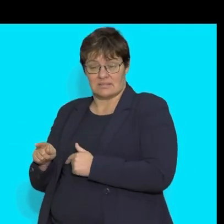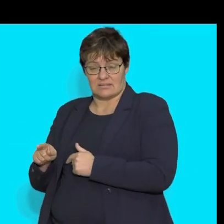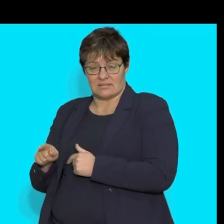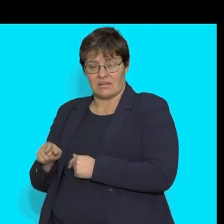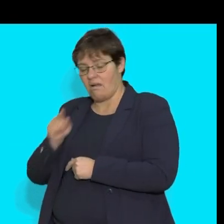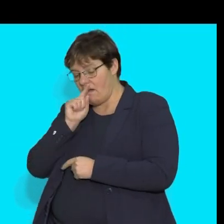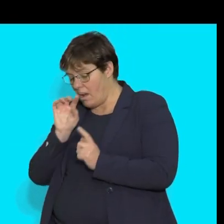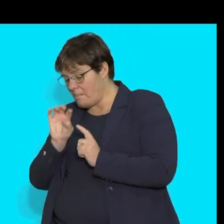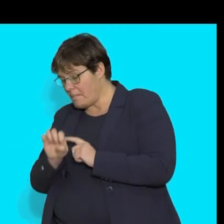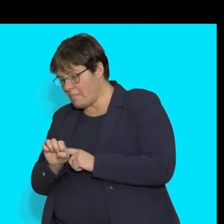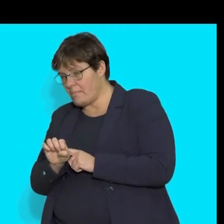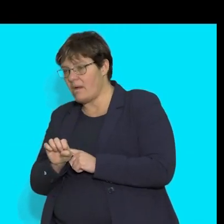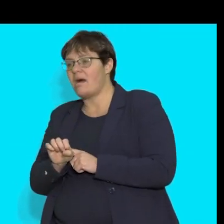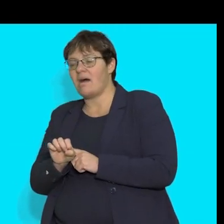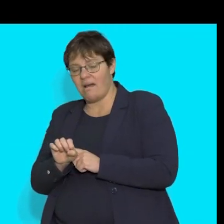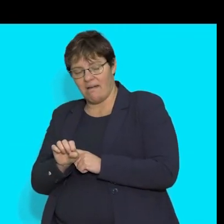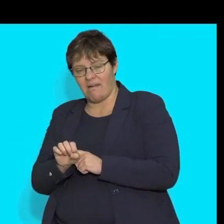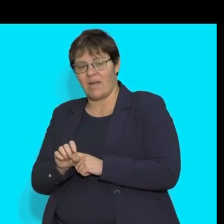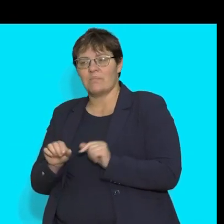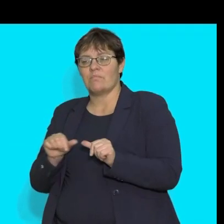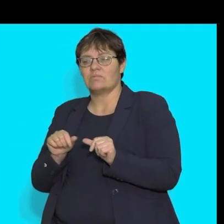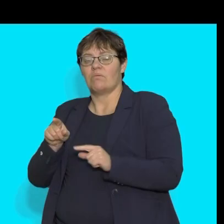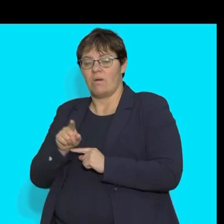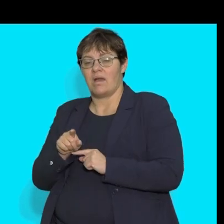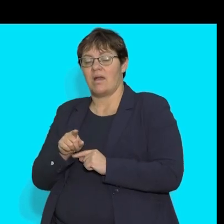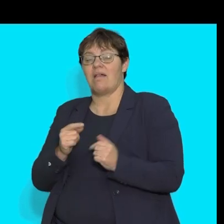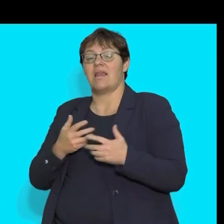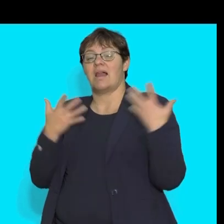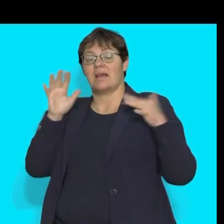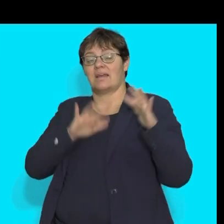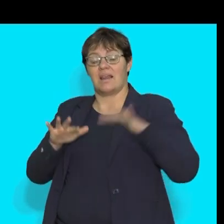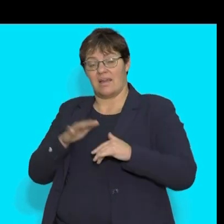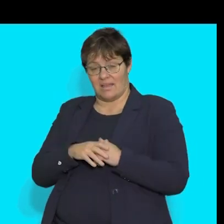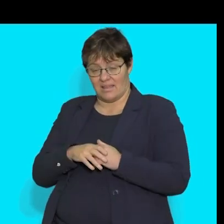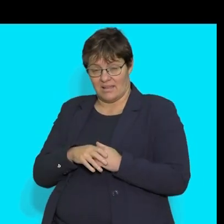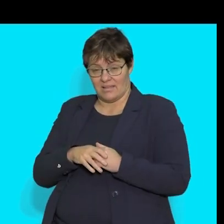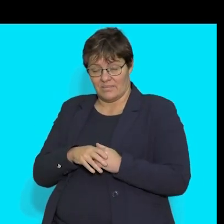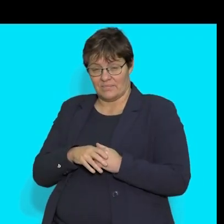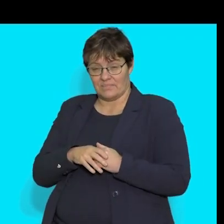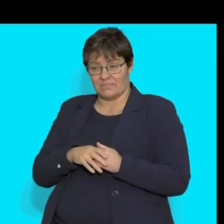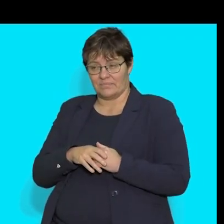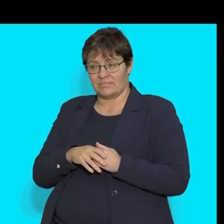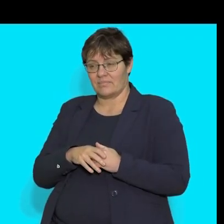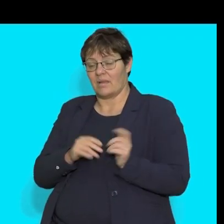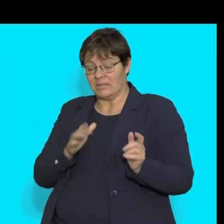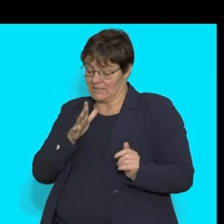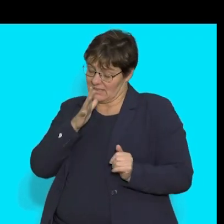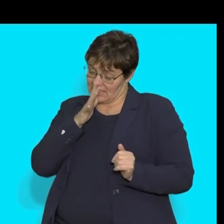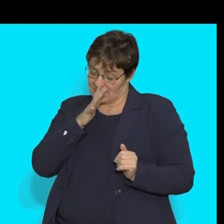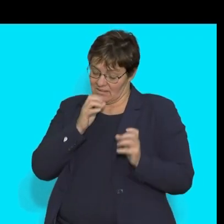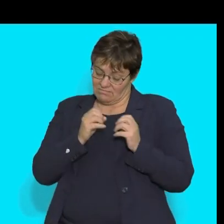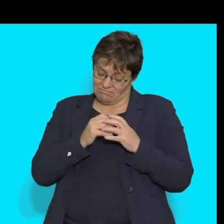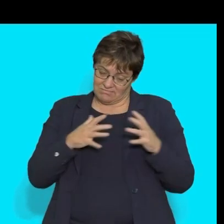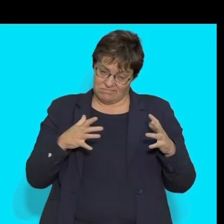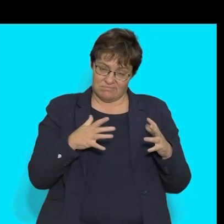we find that there is a smaller proportion of your light colored or your tan colored mice, and we find a